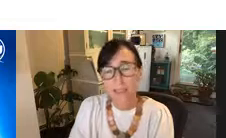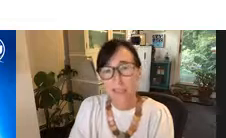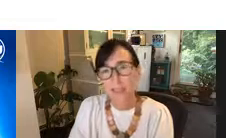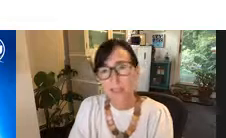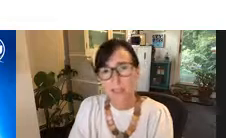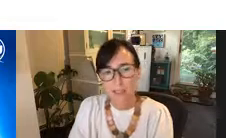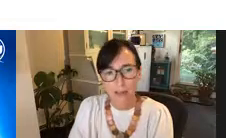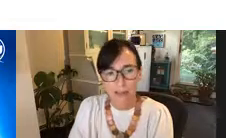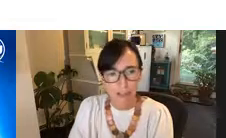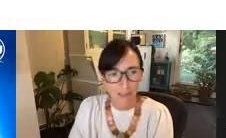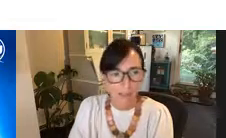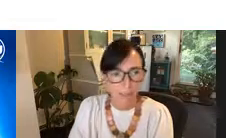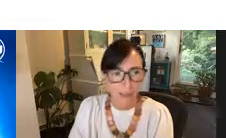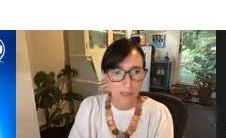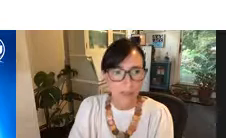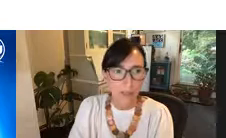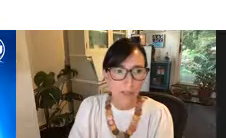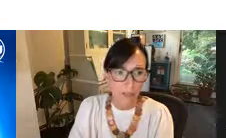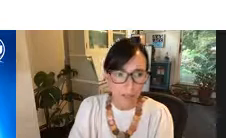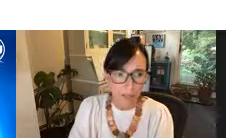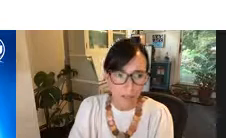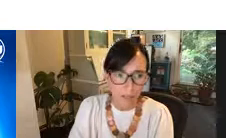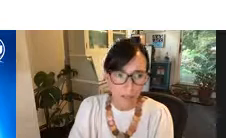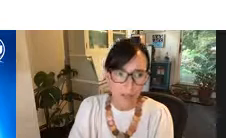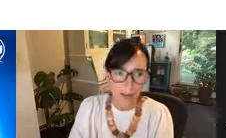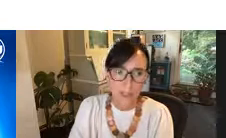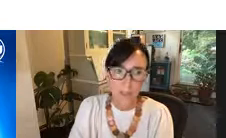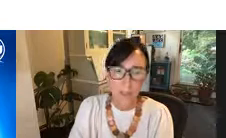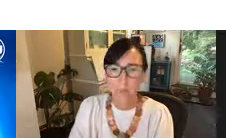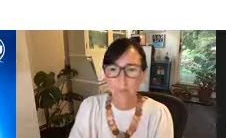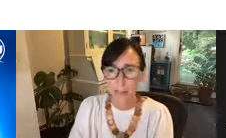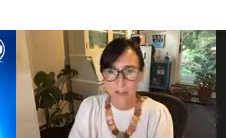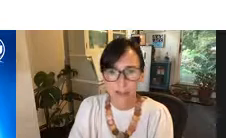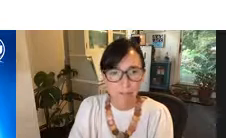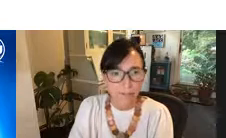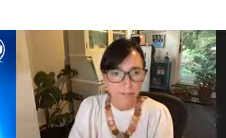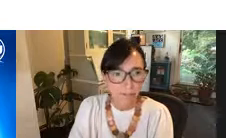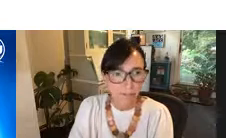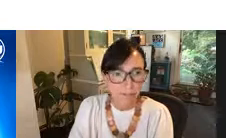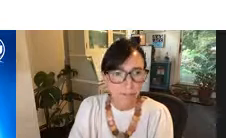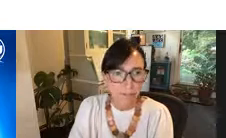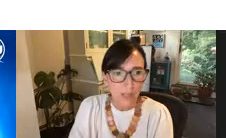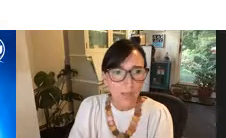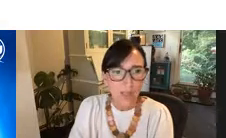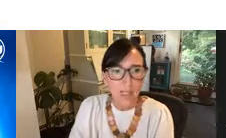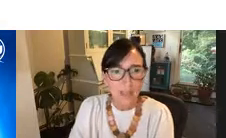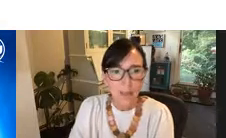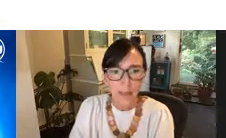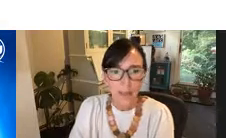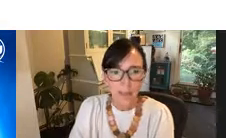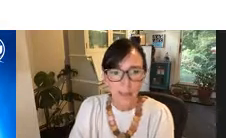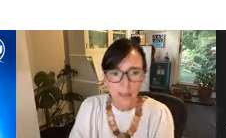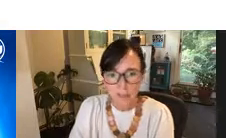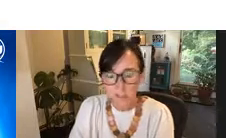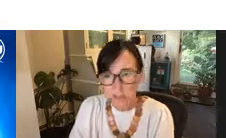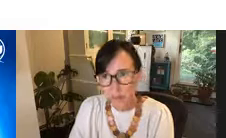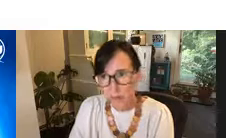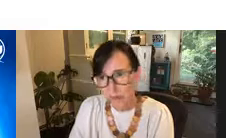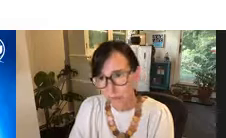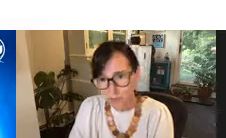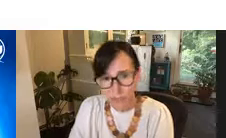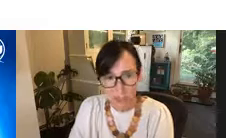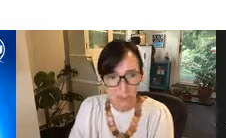in ICT and digital technologies. So the strategy actually outlines ways we can do that. We need to think about accessibility